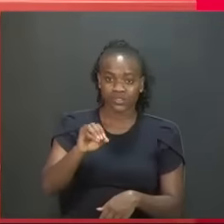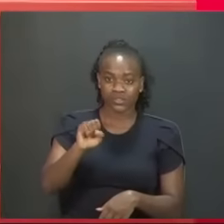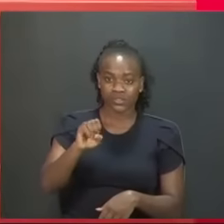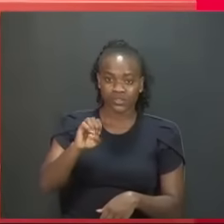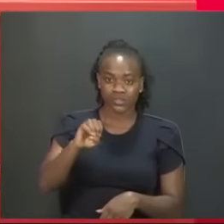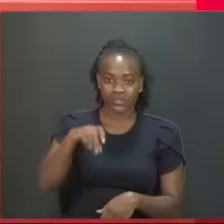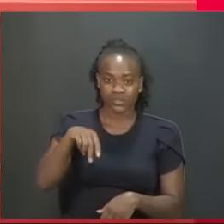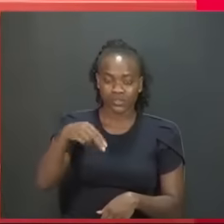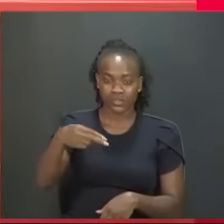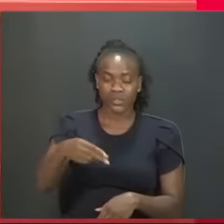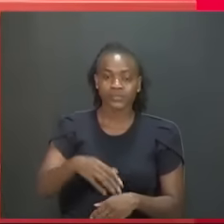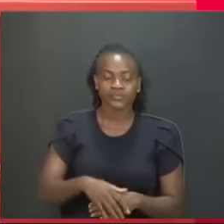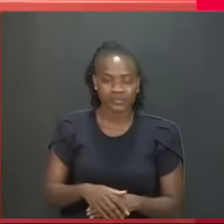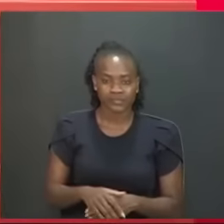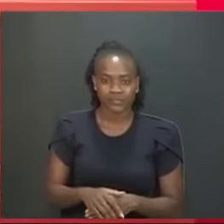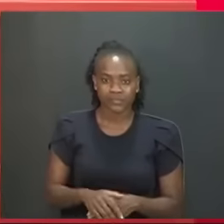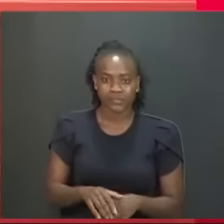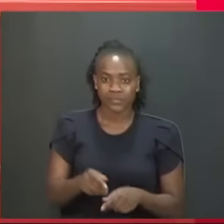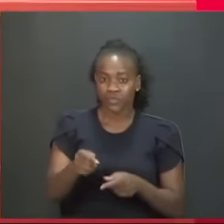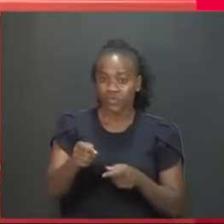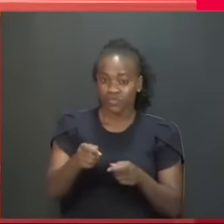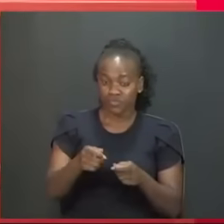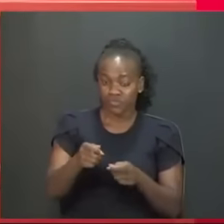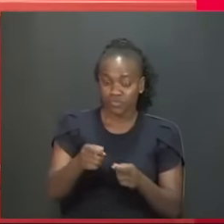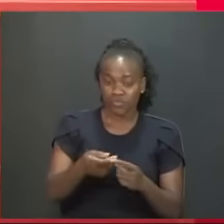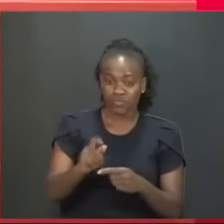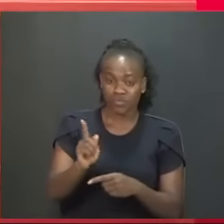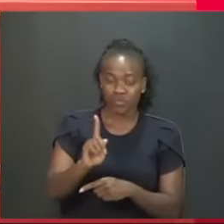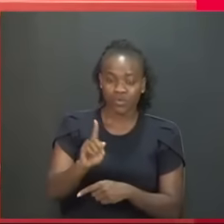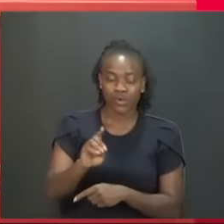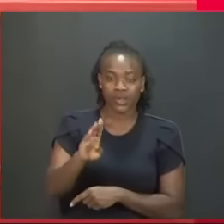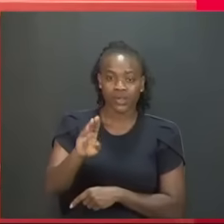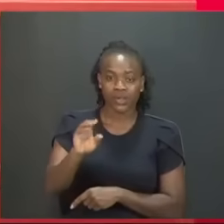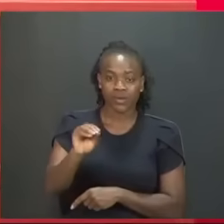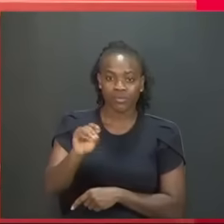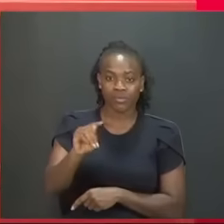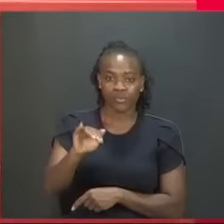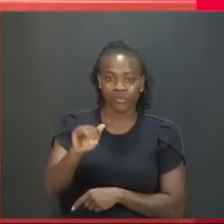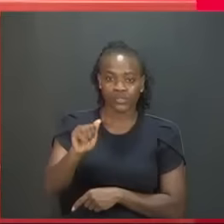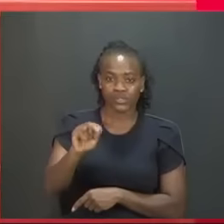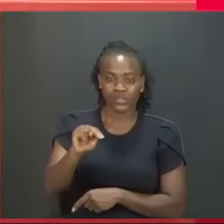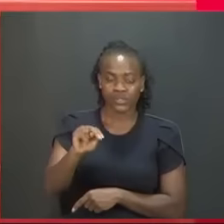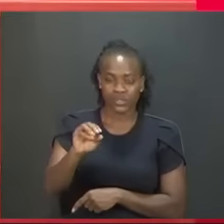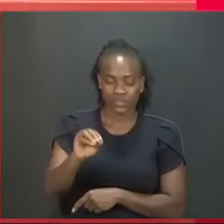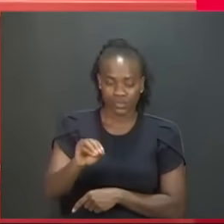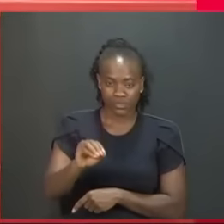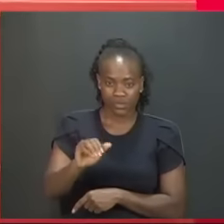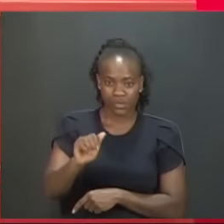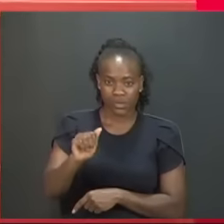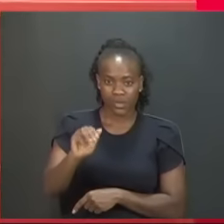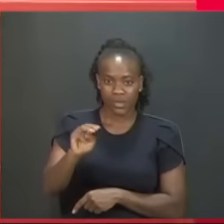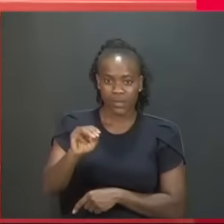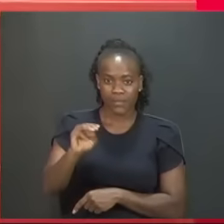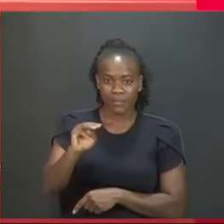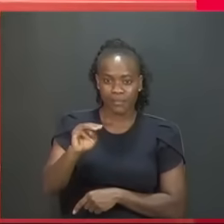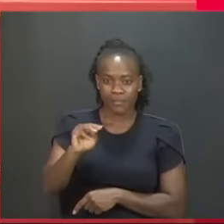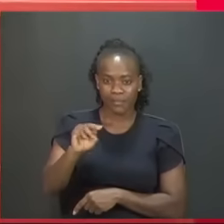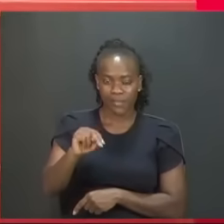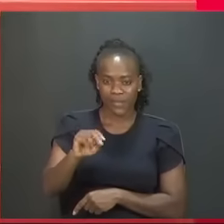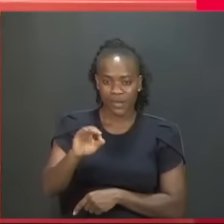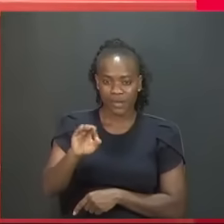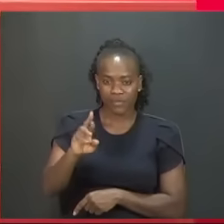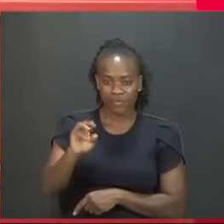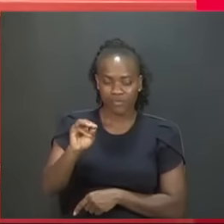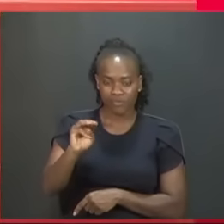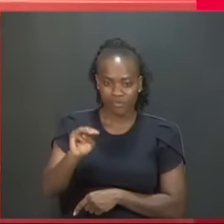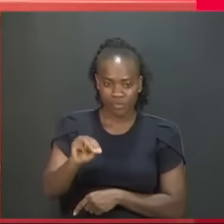He is a facilitator. They are from Botiano, Englishi, Amanfro. They numbered 82.